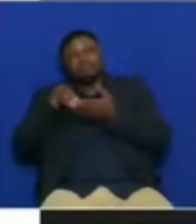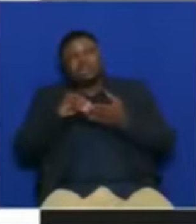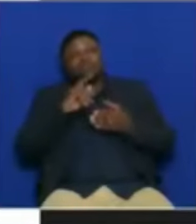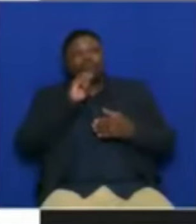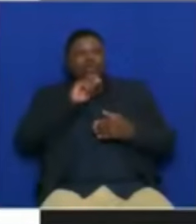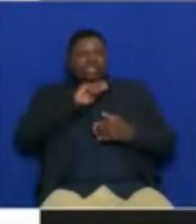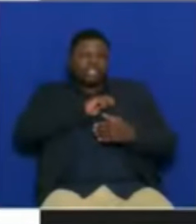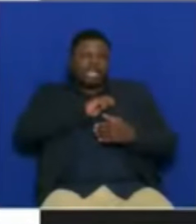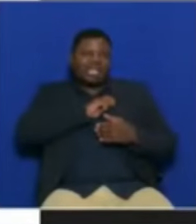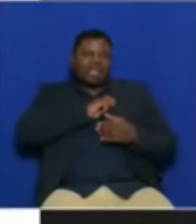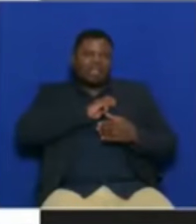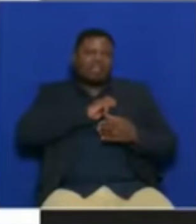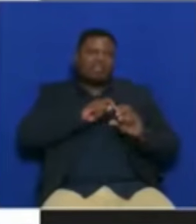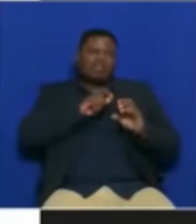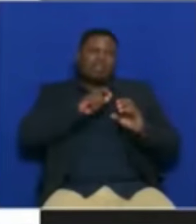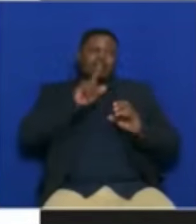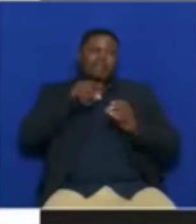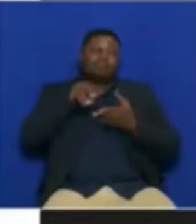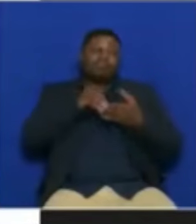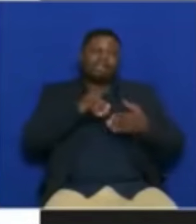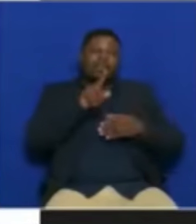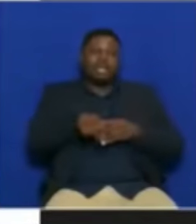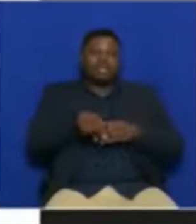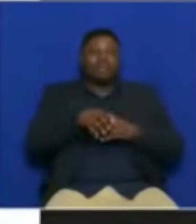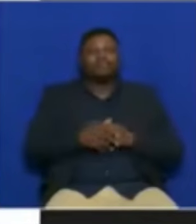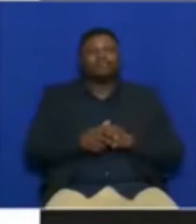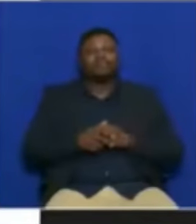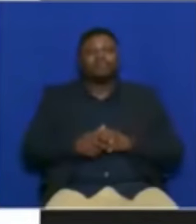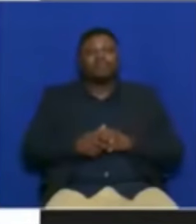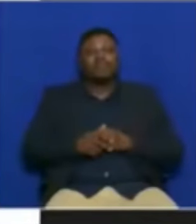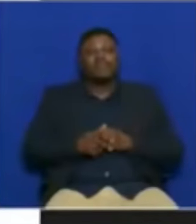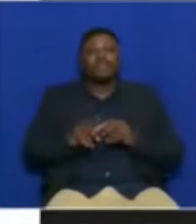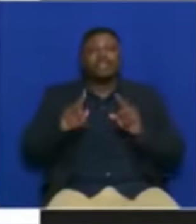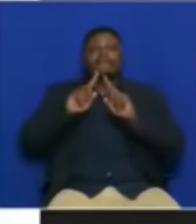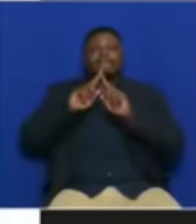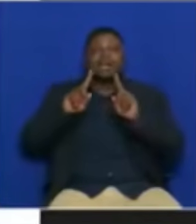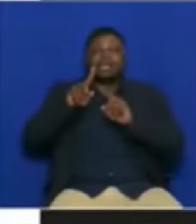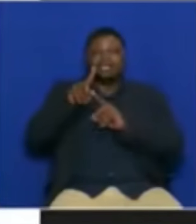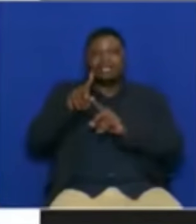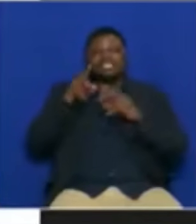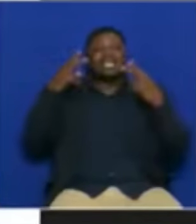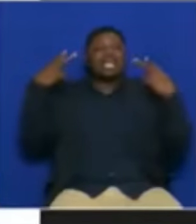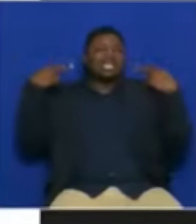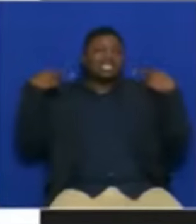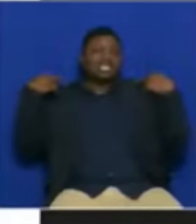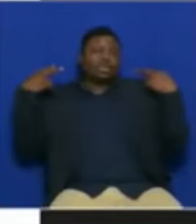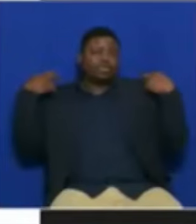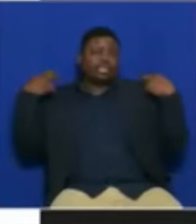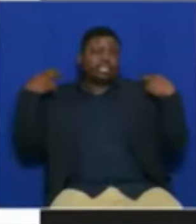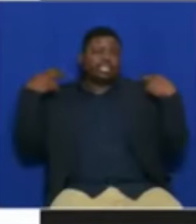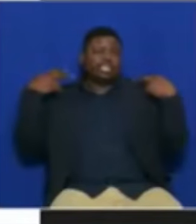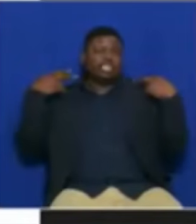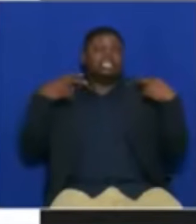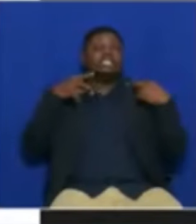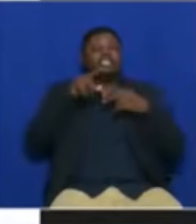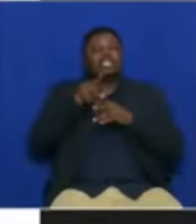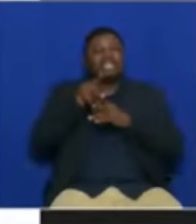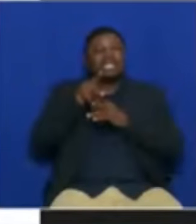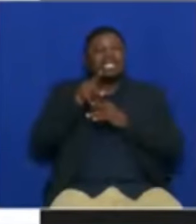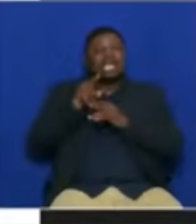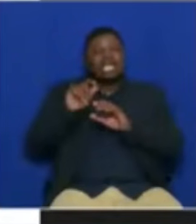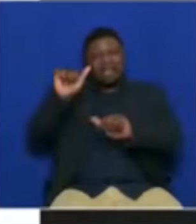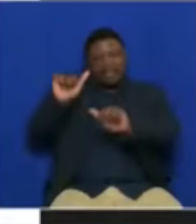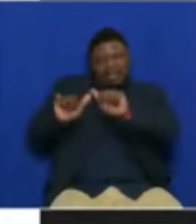are not in possession of a valid security clearance to the level of top secret, proof of application for such clearance must